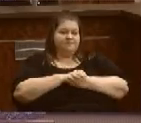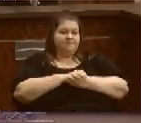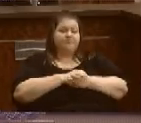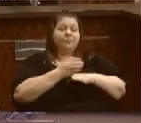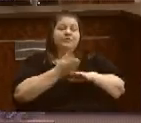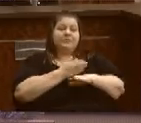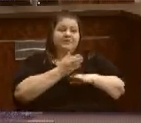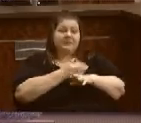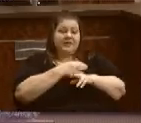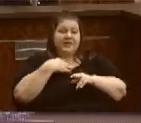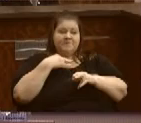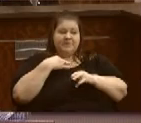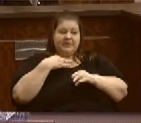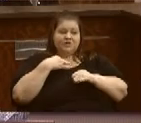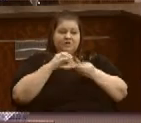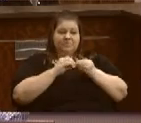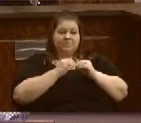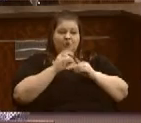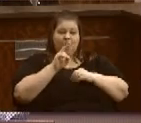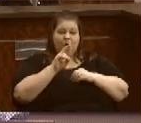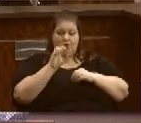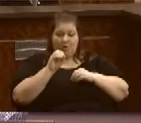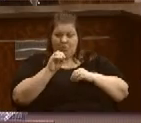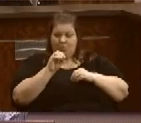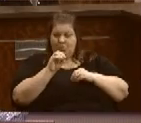Revitalization Overlay Application Number